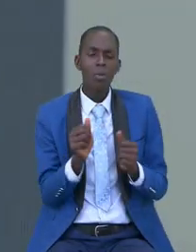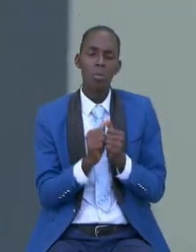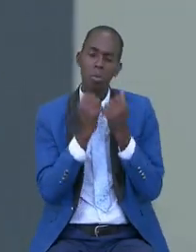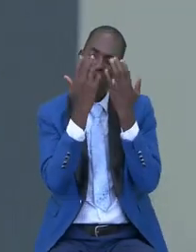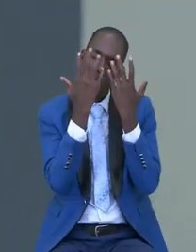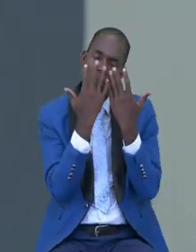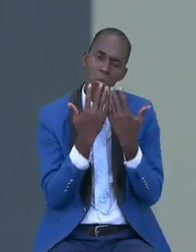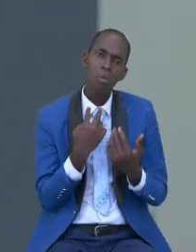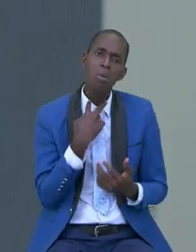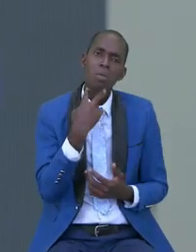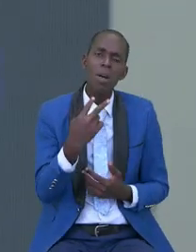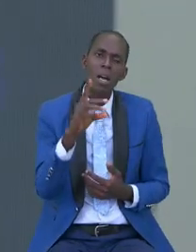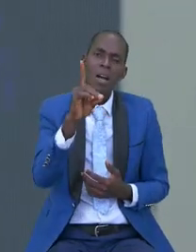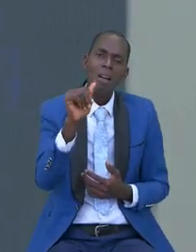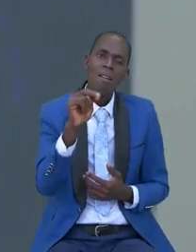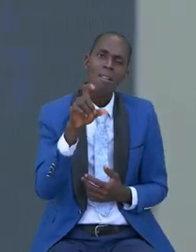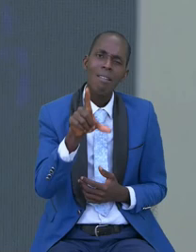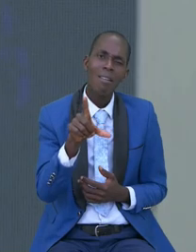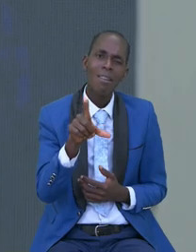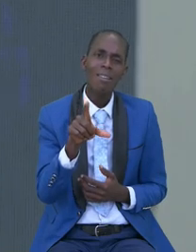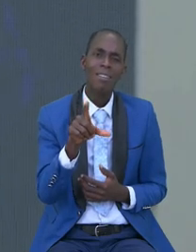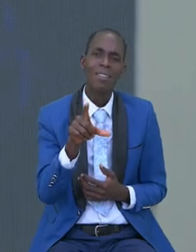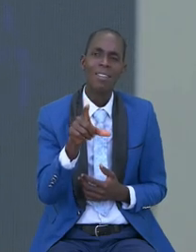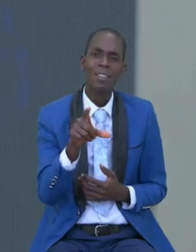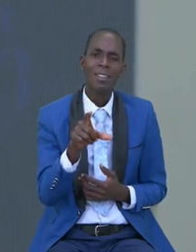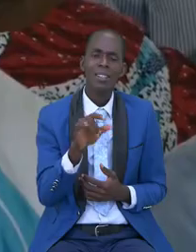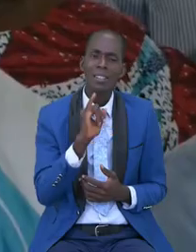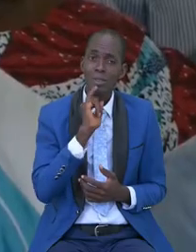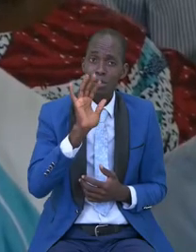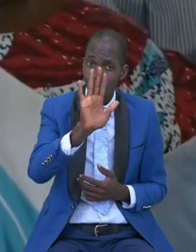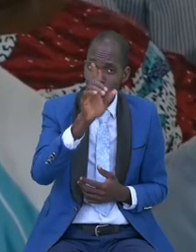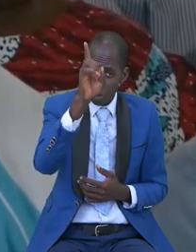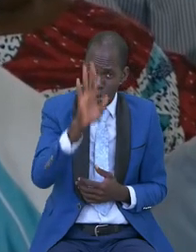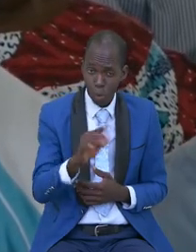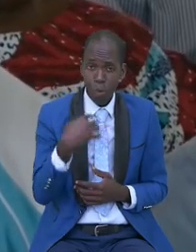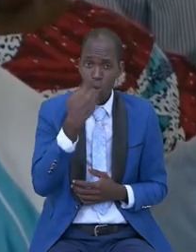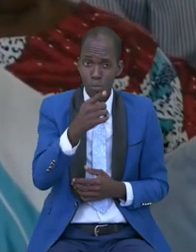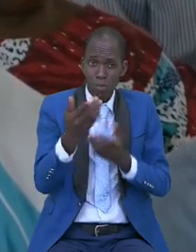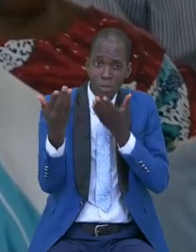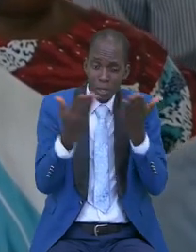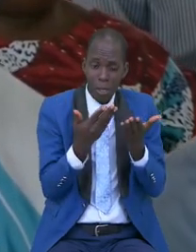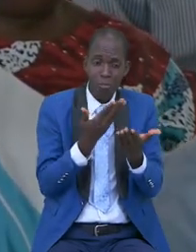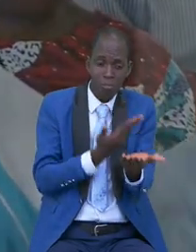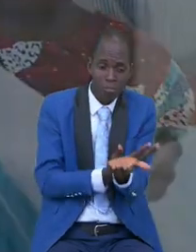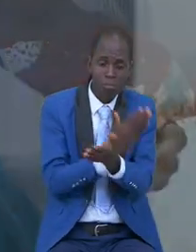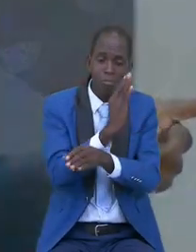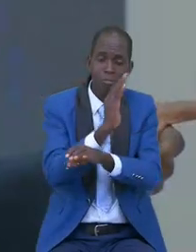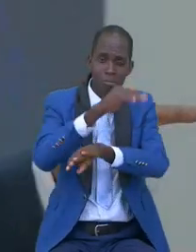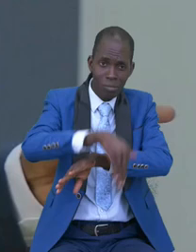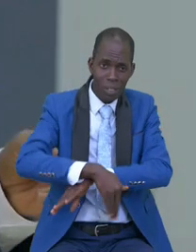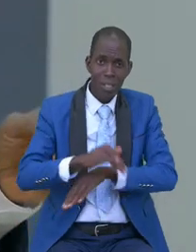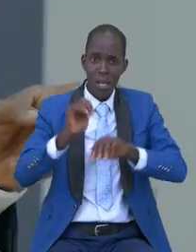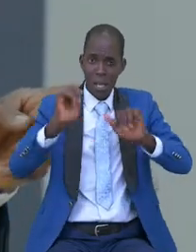voice, Daniel, is your God whom you serve day and night able